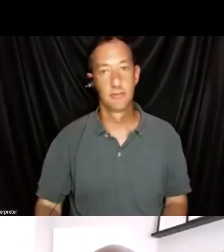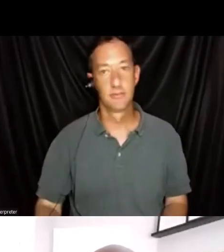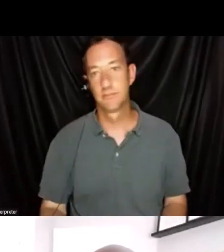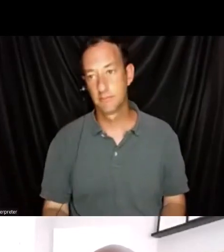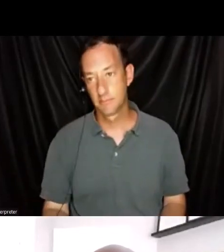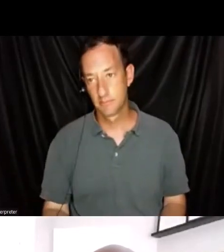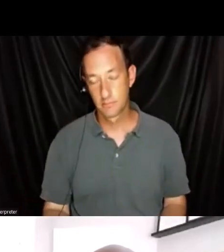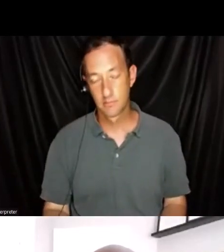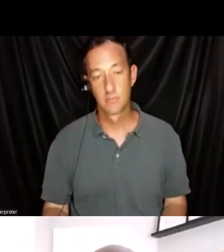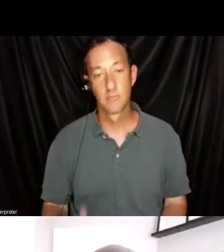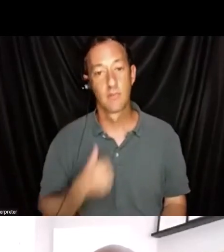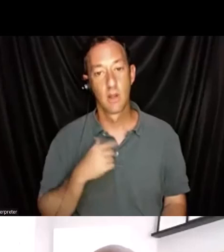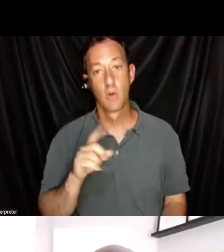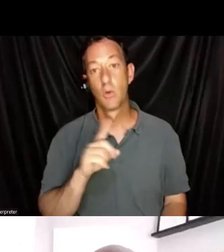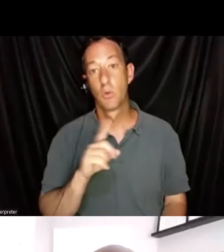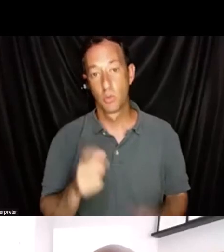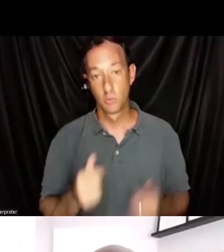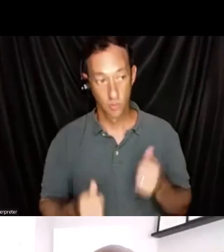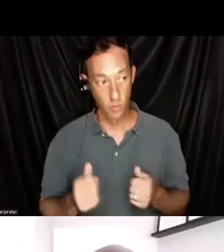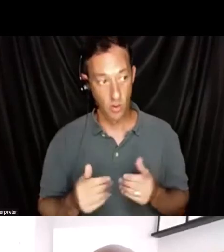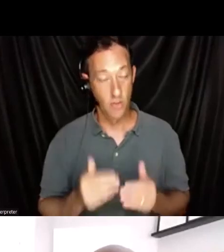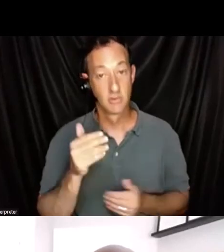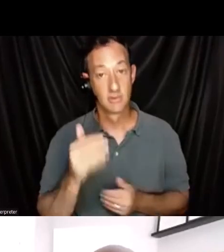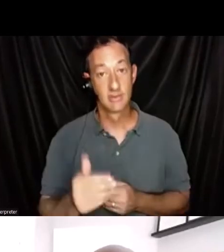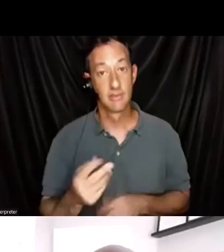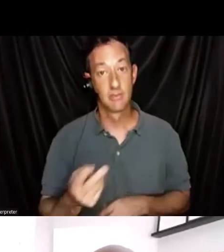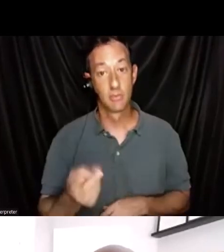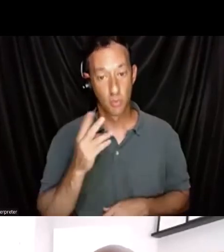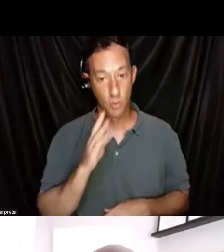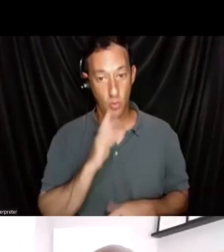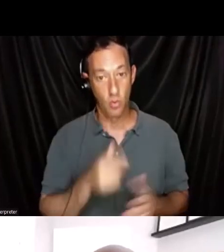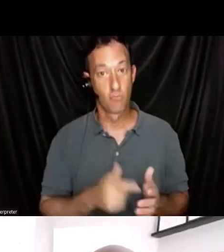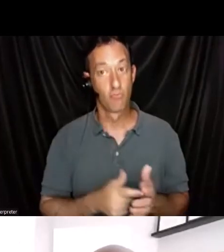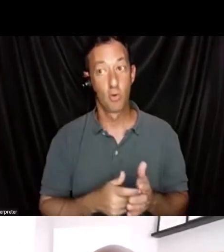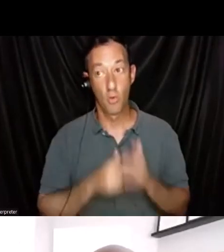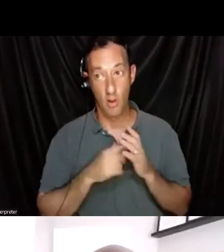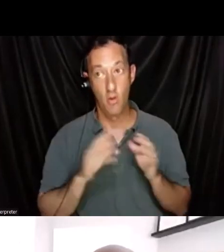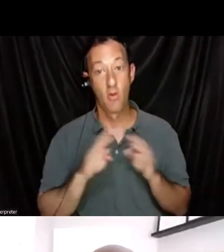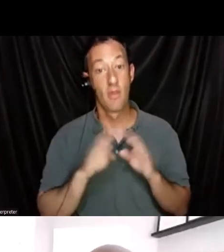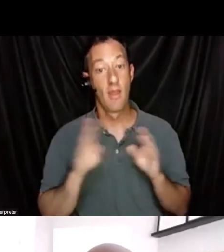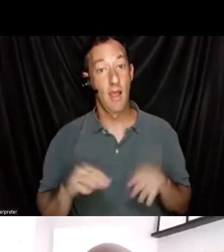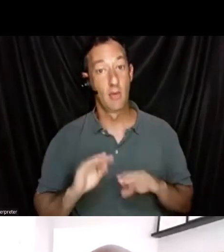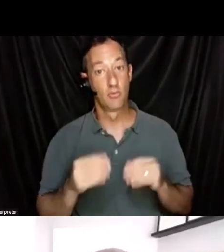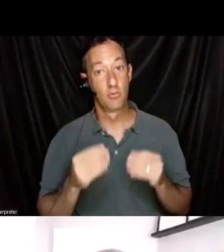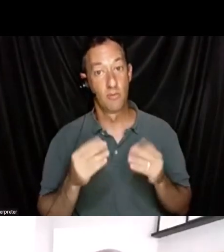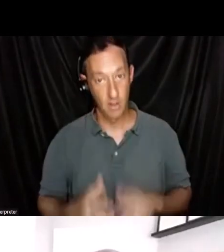We had a question about whether step two is going to require that a housing provider show